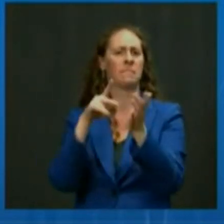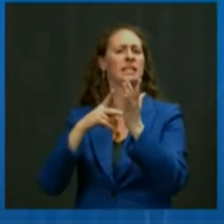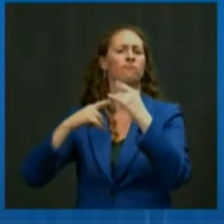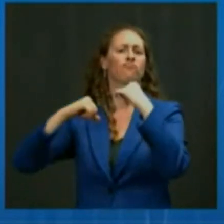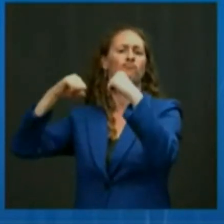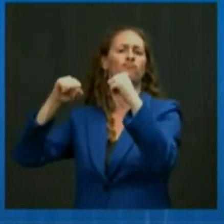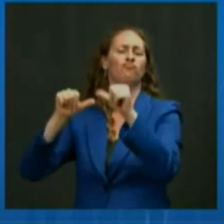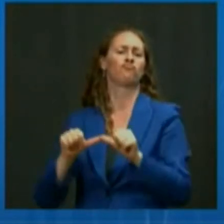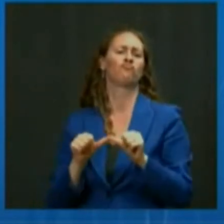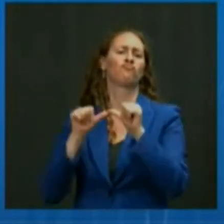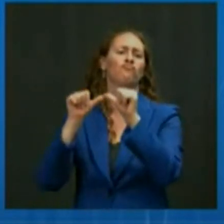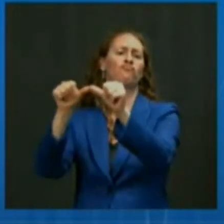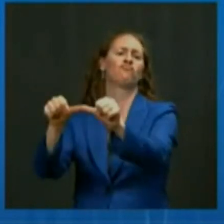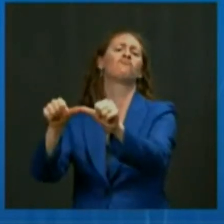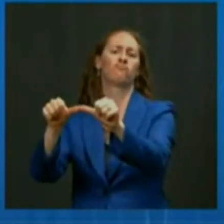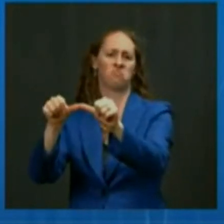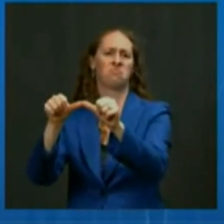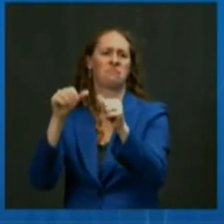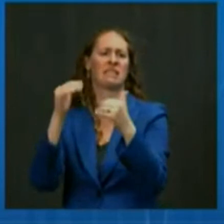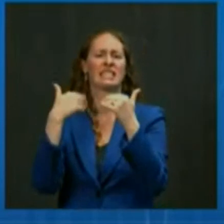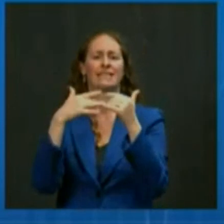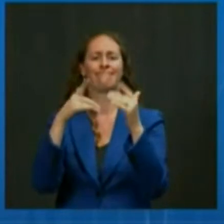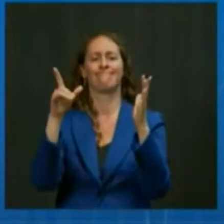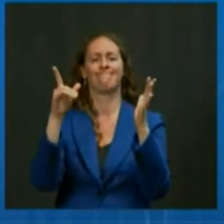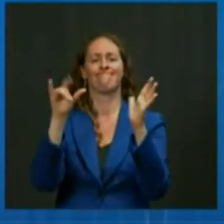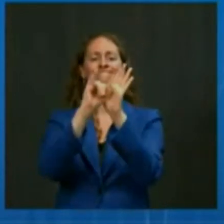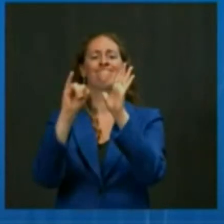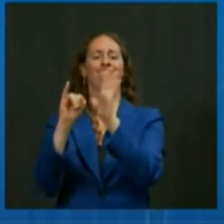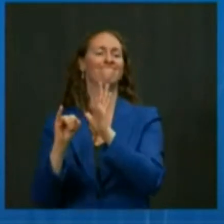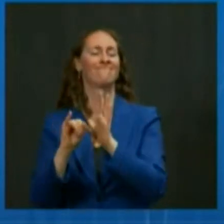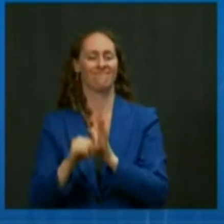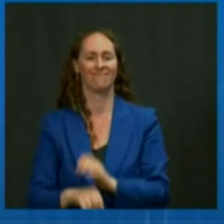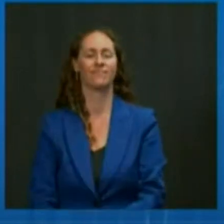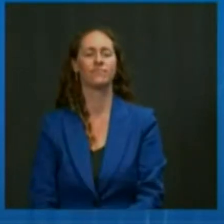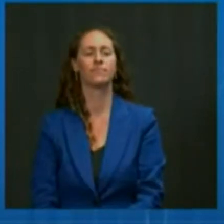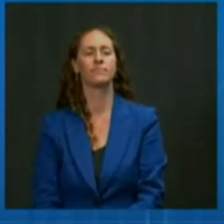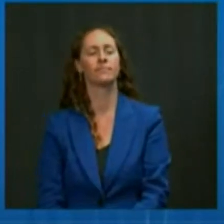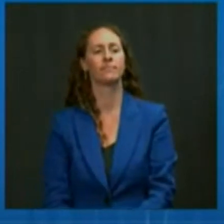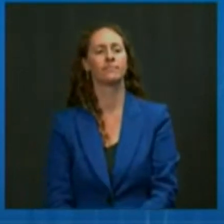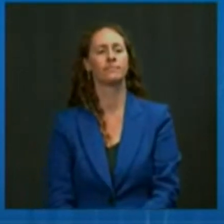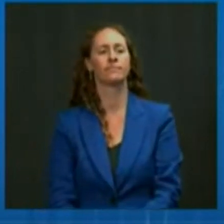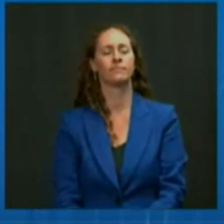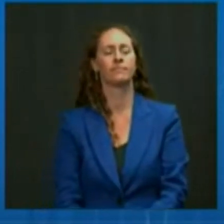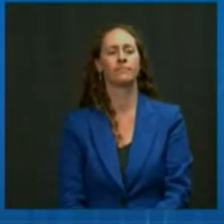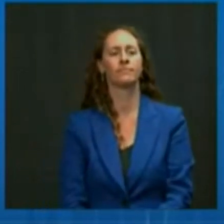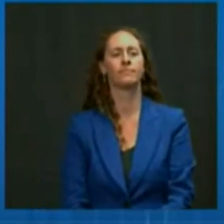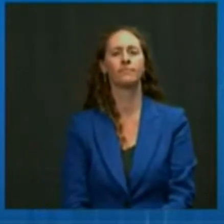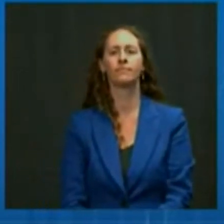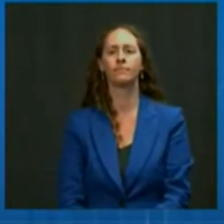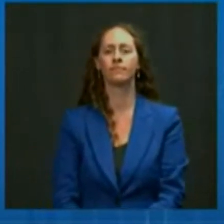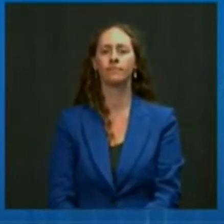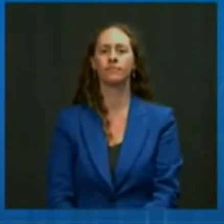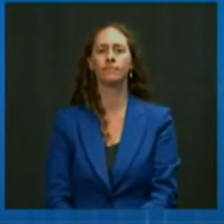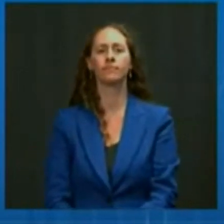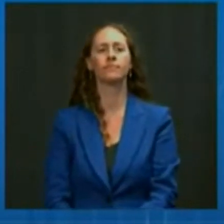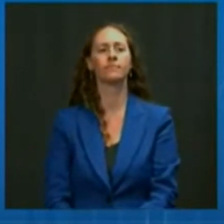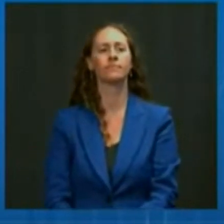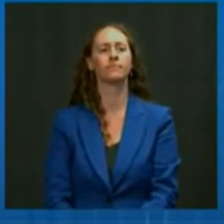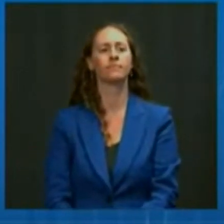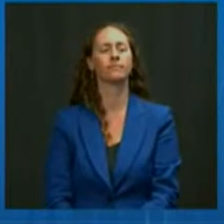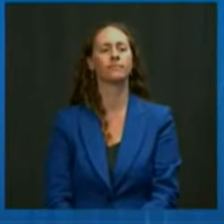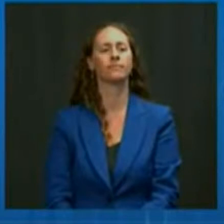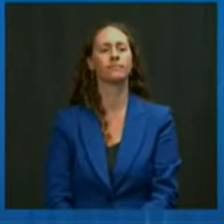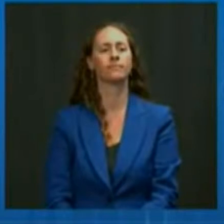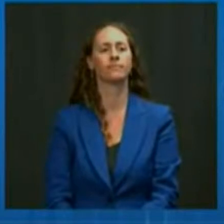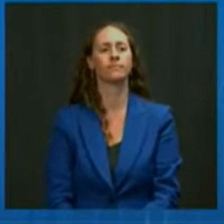most common and very likely the most appropriate measurement of a correlate of immunity. And for that reason, that